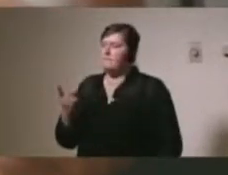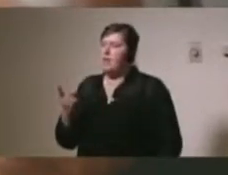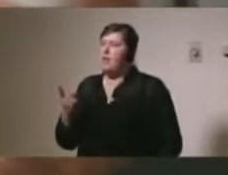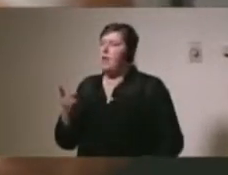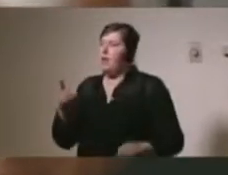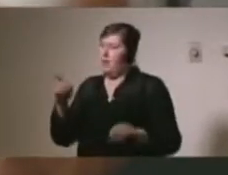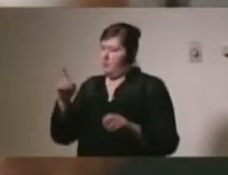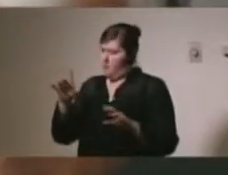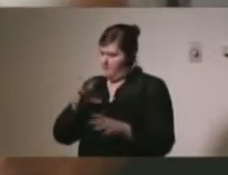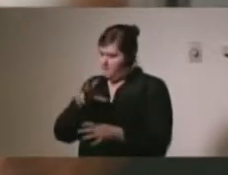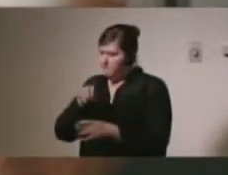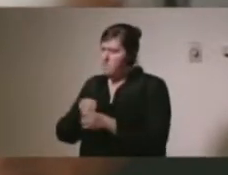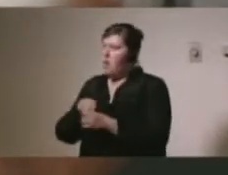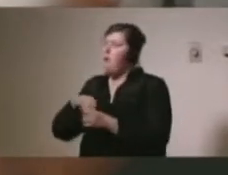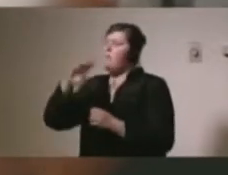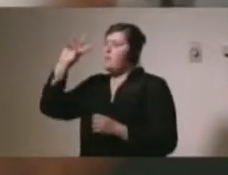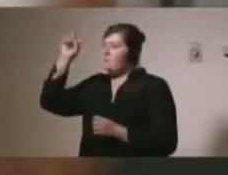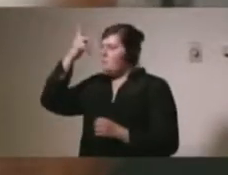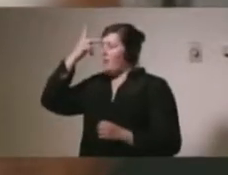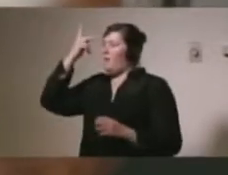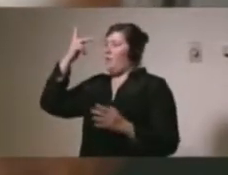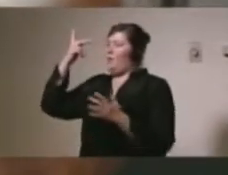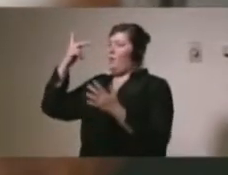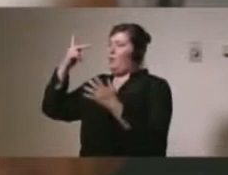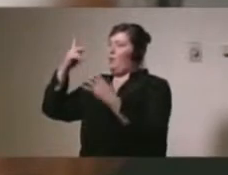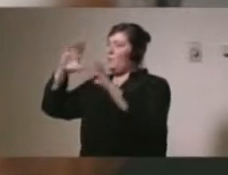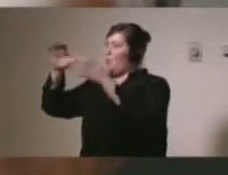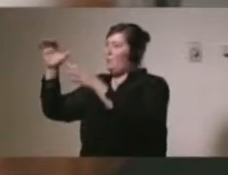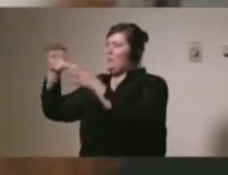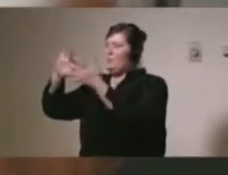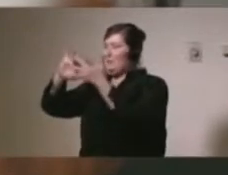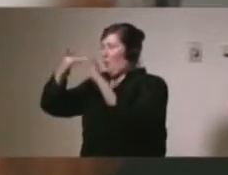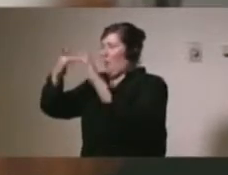the political circles. If we want to push for